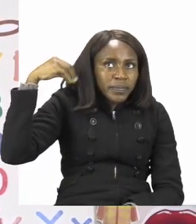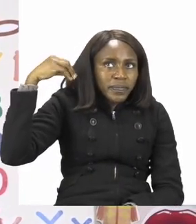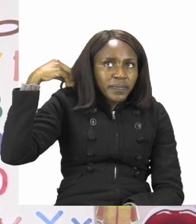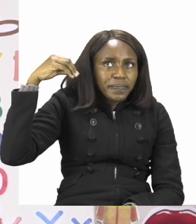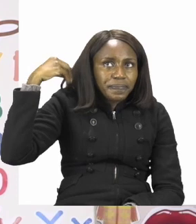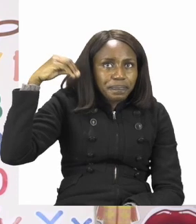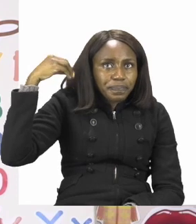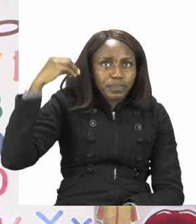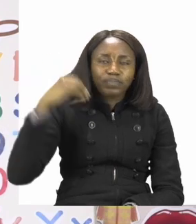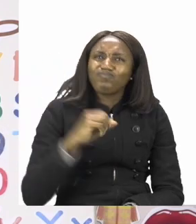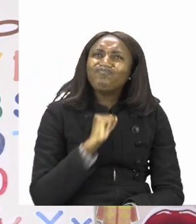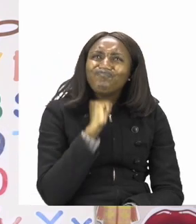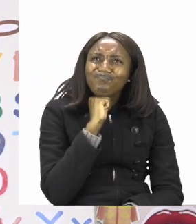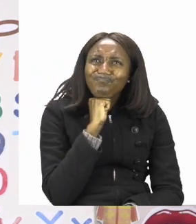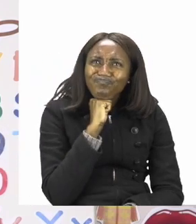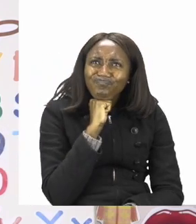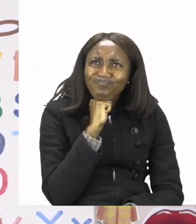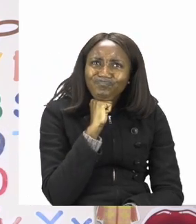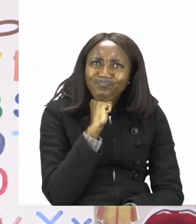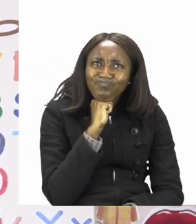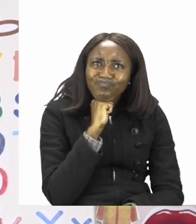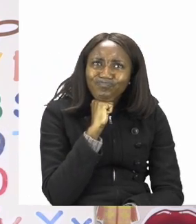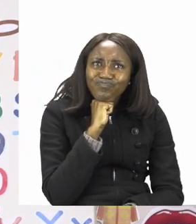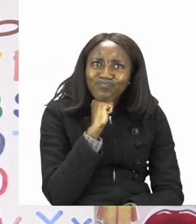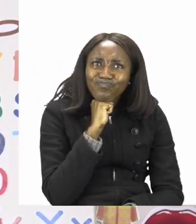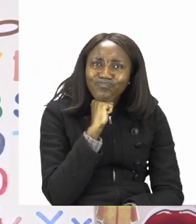makes a loud noise.